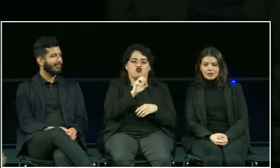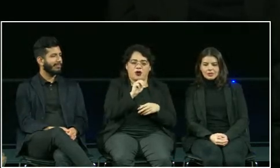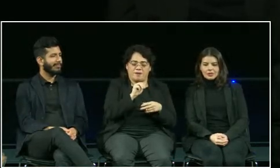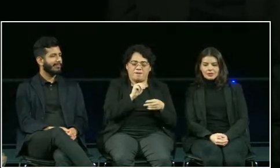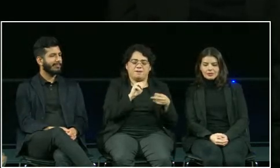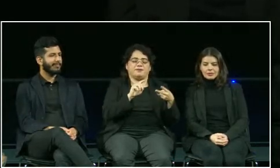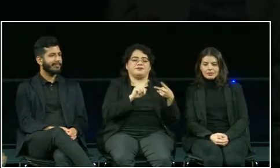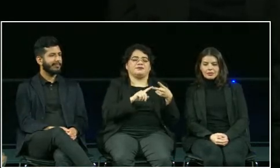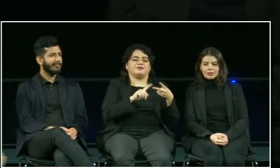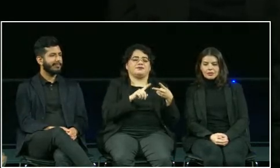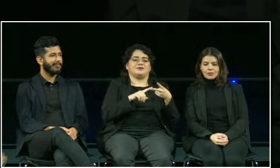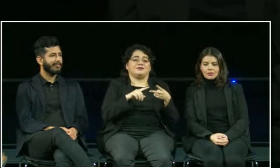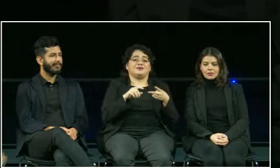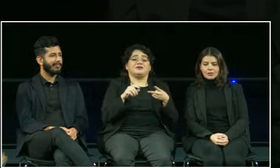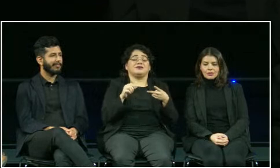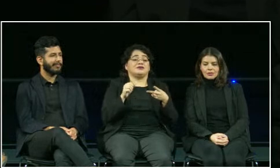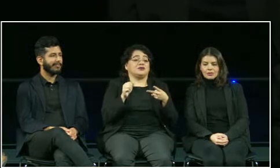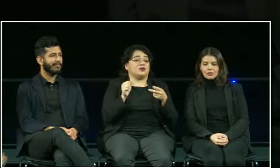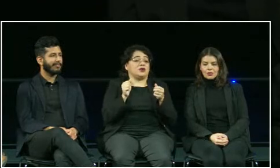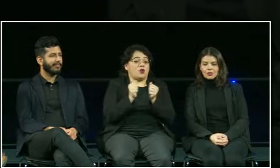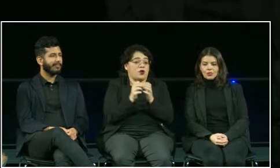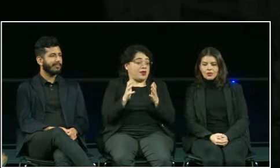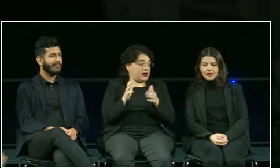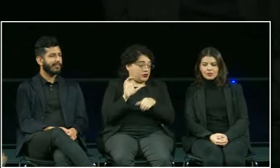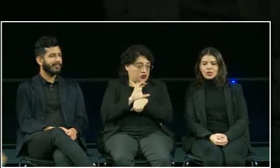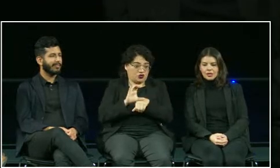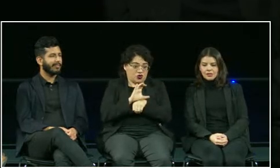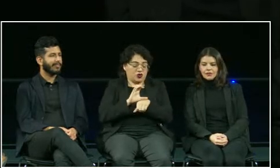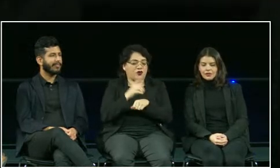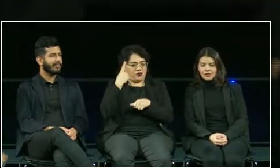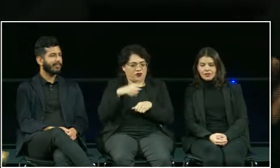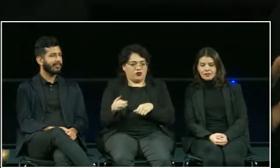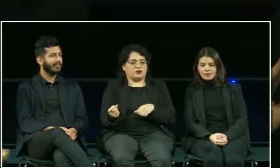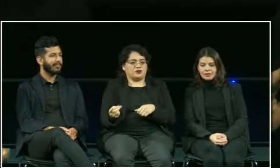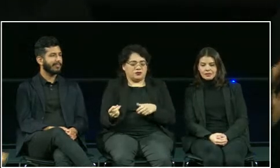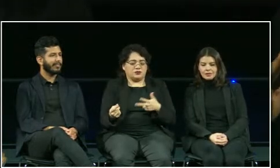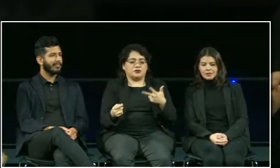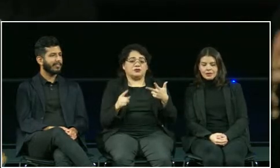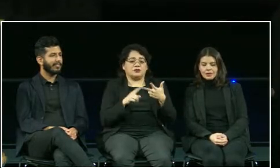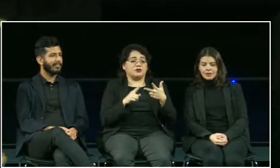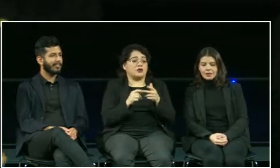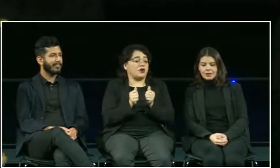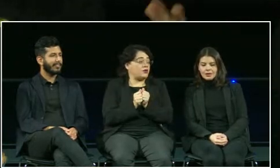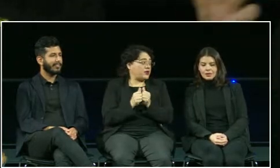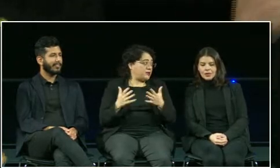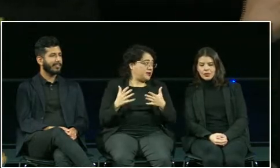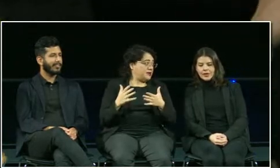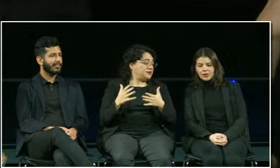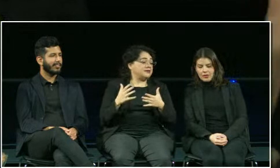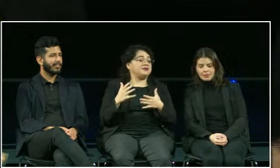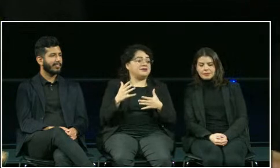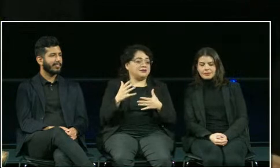one without chocolate for the dog, and one without milk for the people